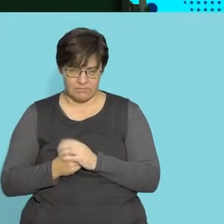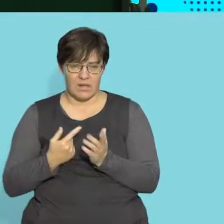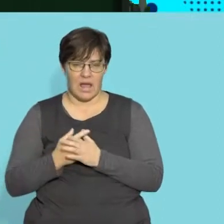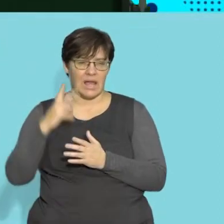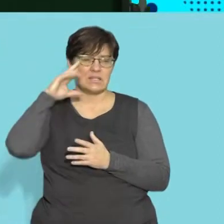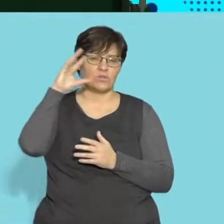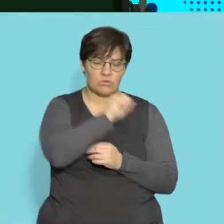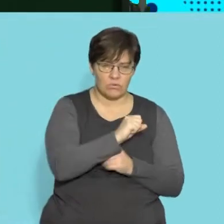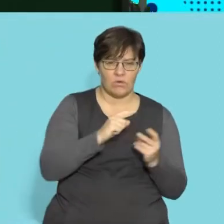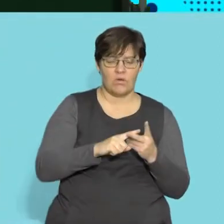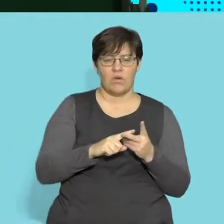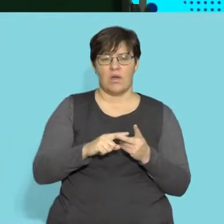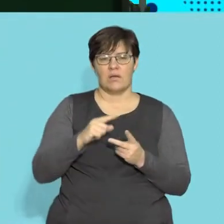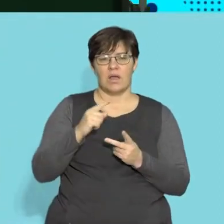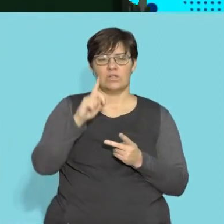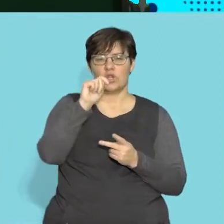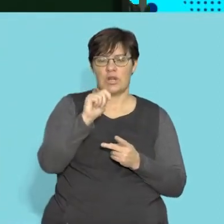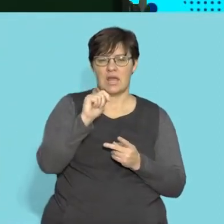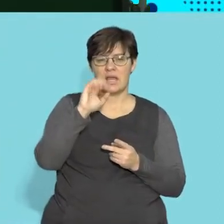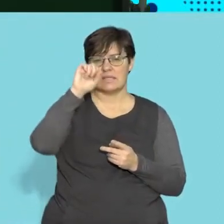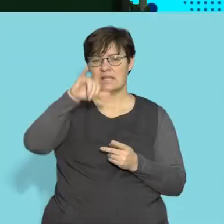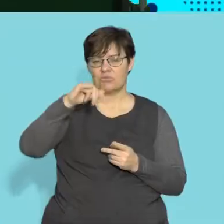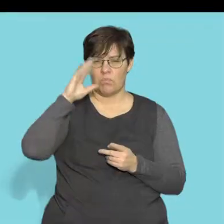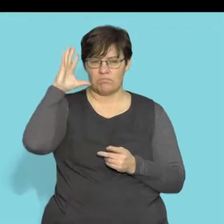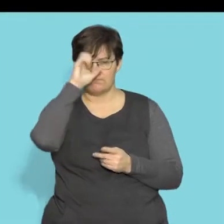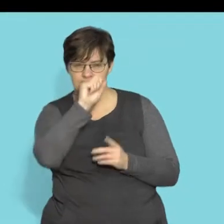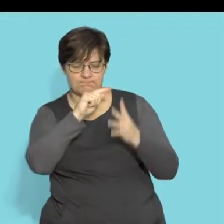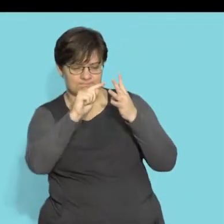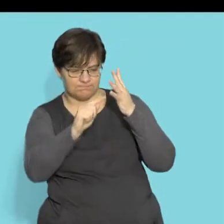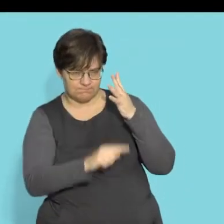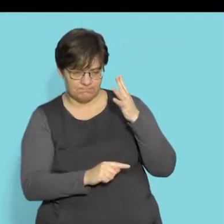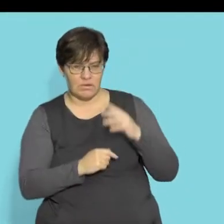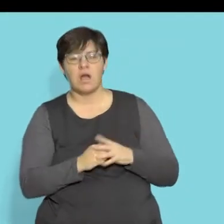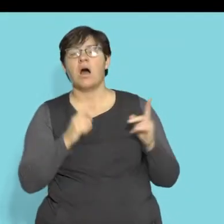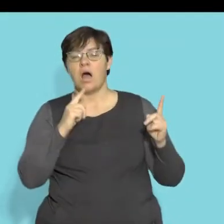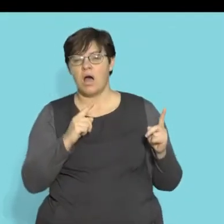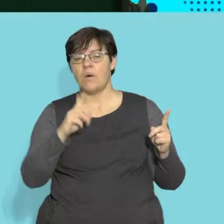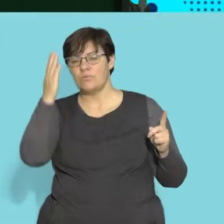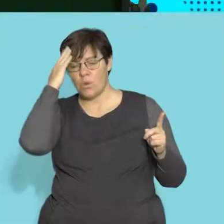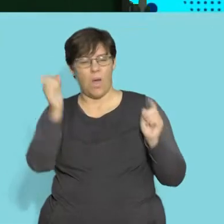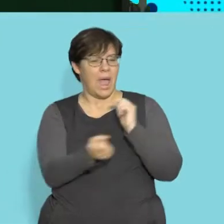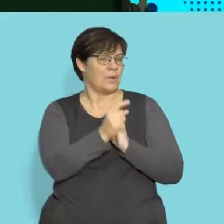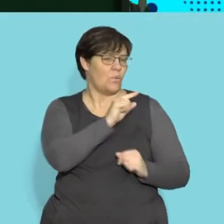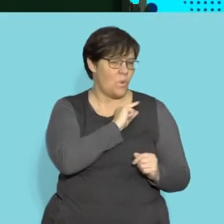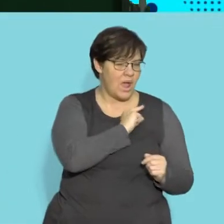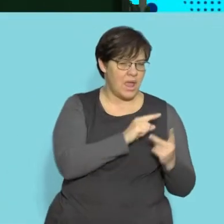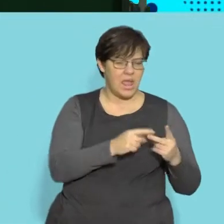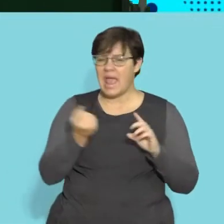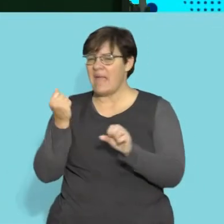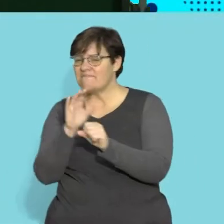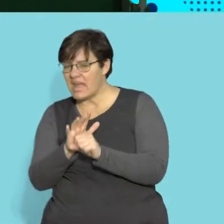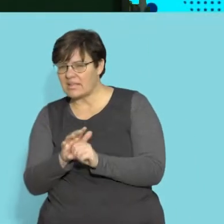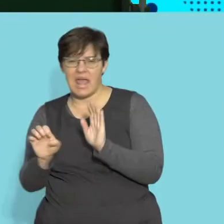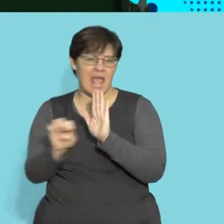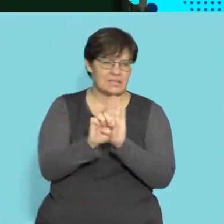syndrome, Klinefelter, Turner syndrome. So these are, again, know how they occur, the effects and examples of